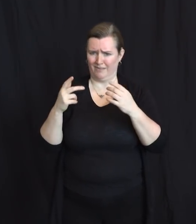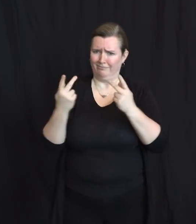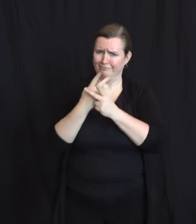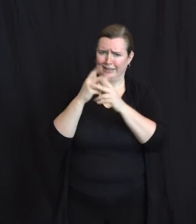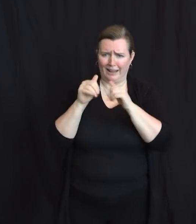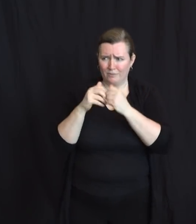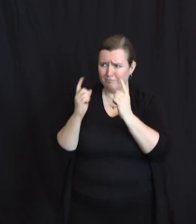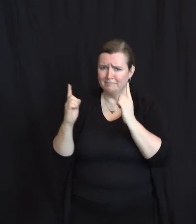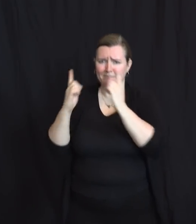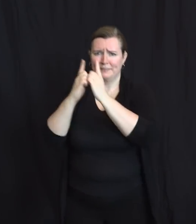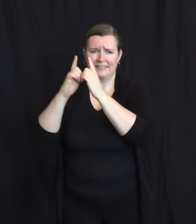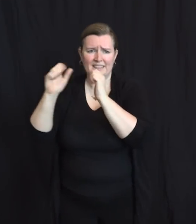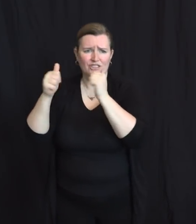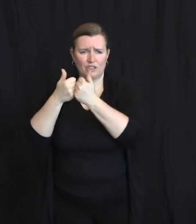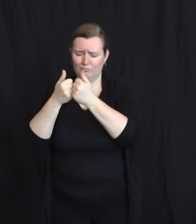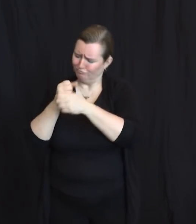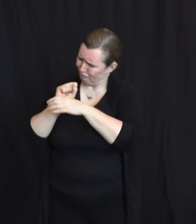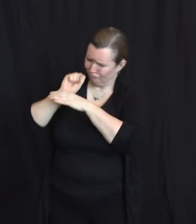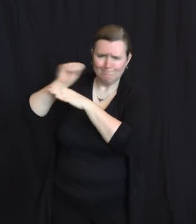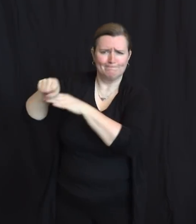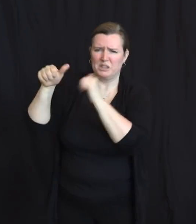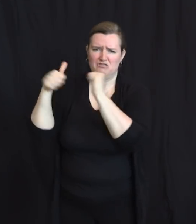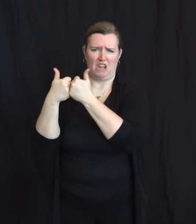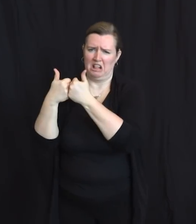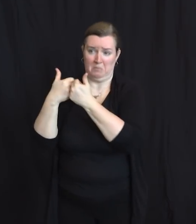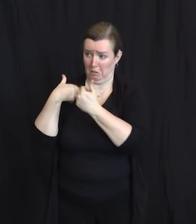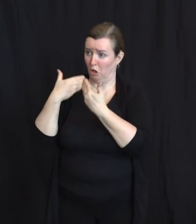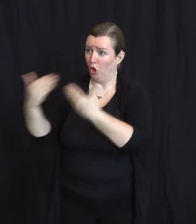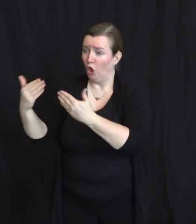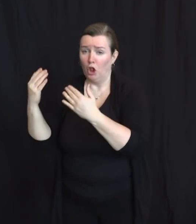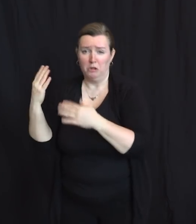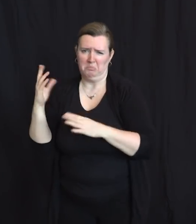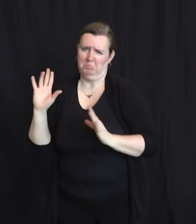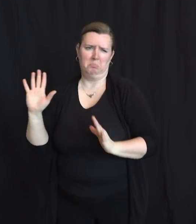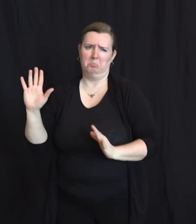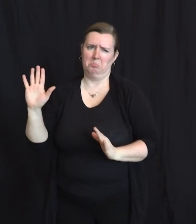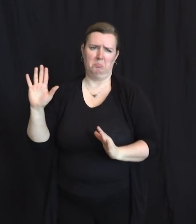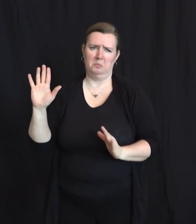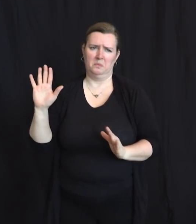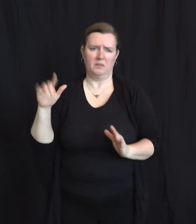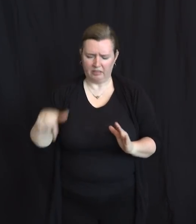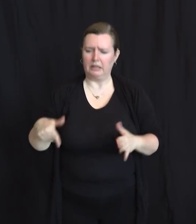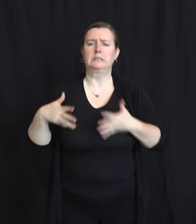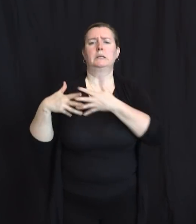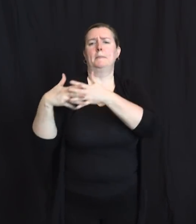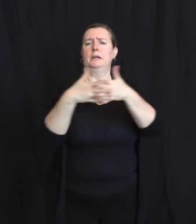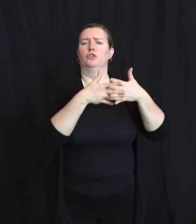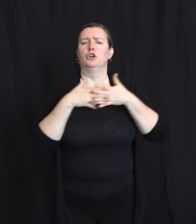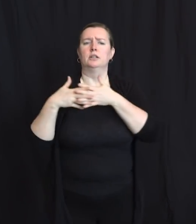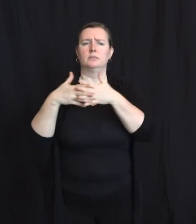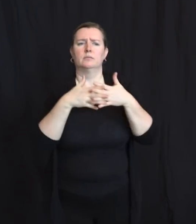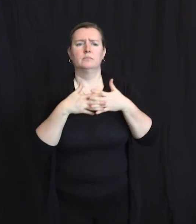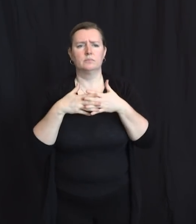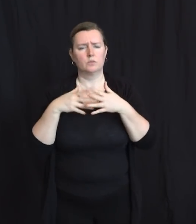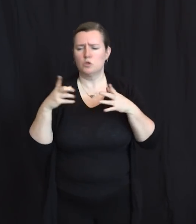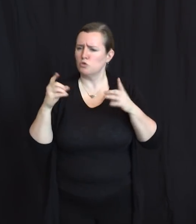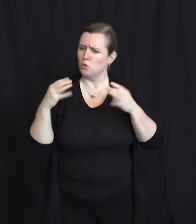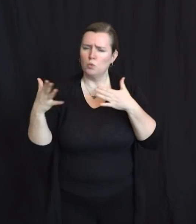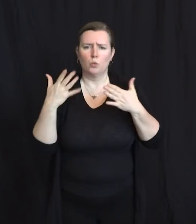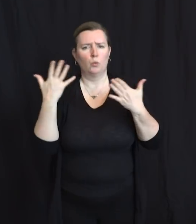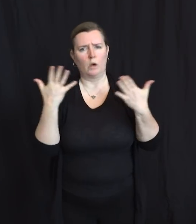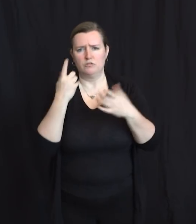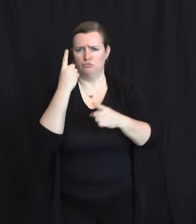rise up. This isn't about partisanship. This is about America and doing what's right and our values, not just here in New